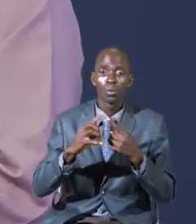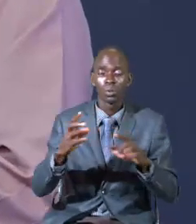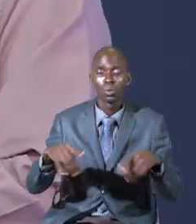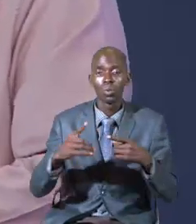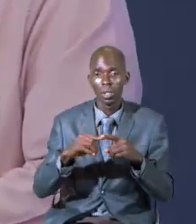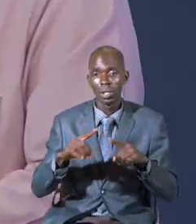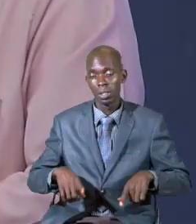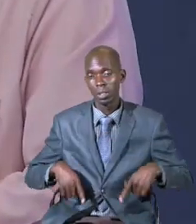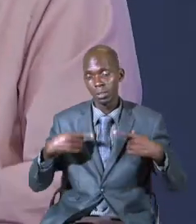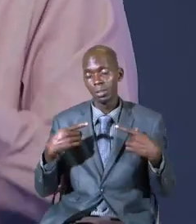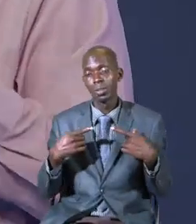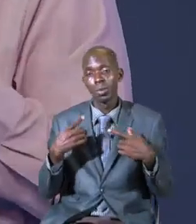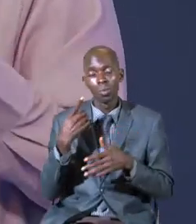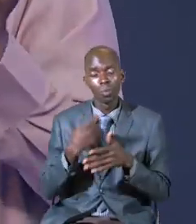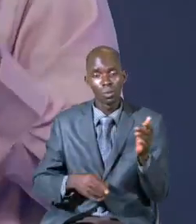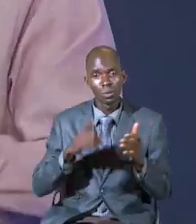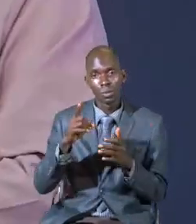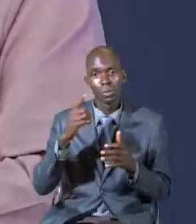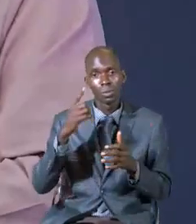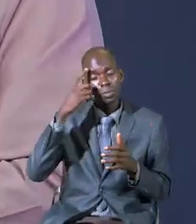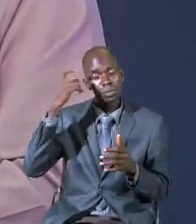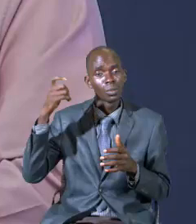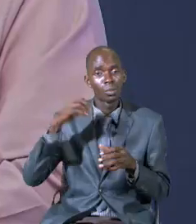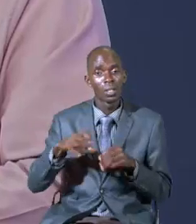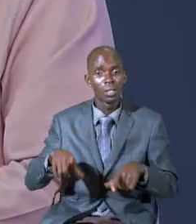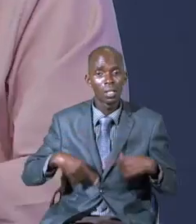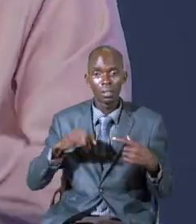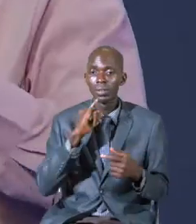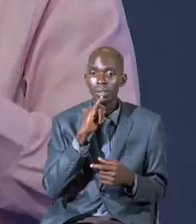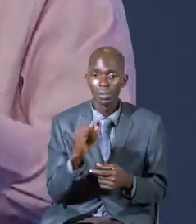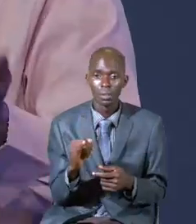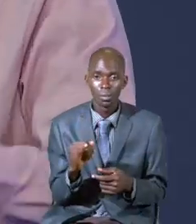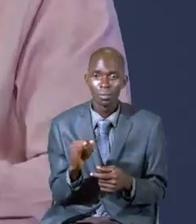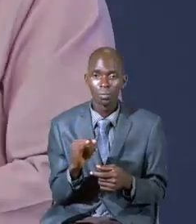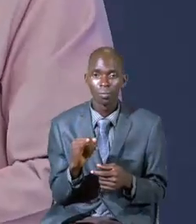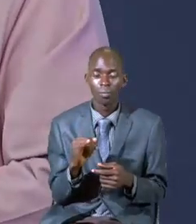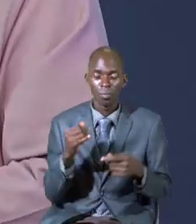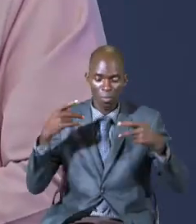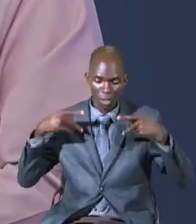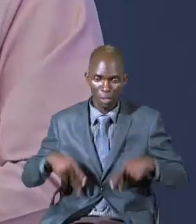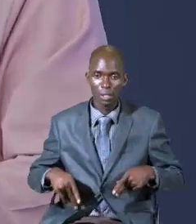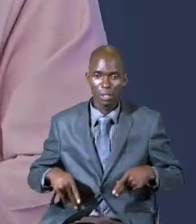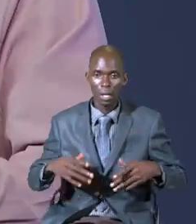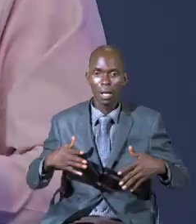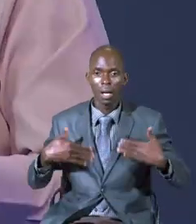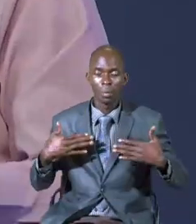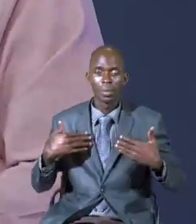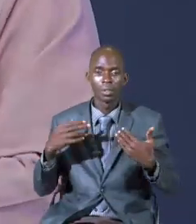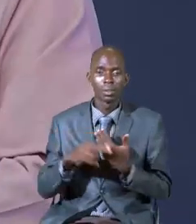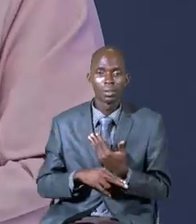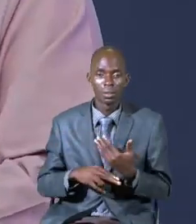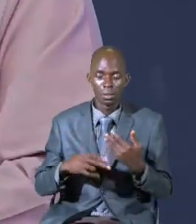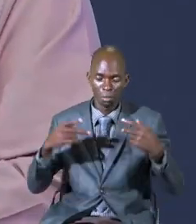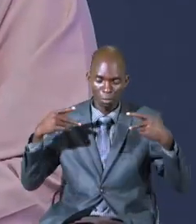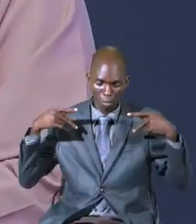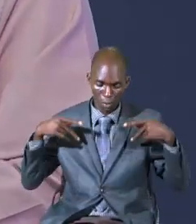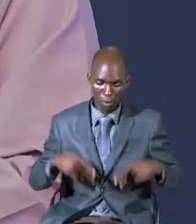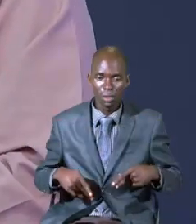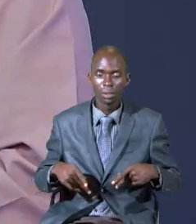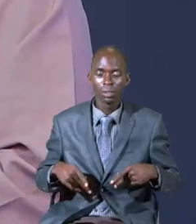life is, personal happiness, personal joy, personal